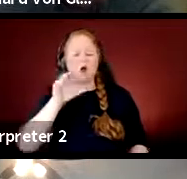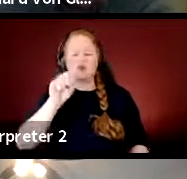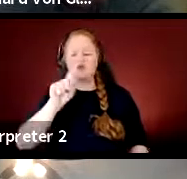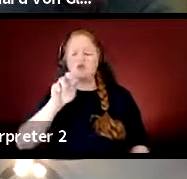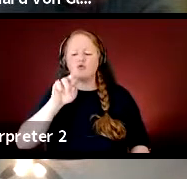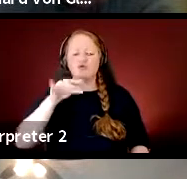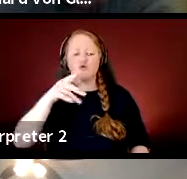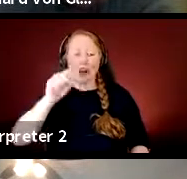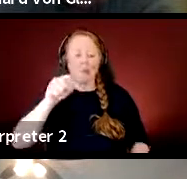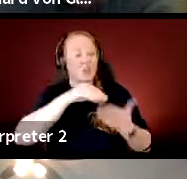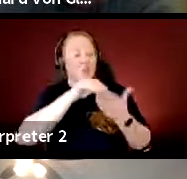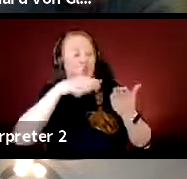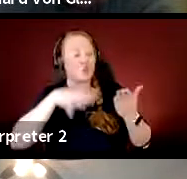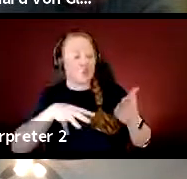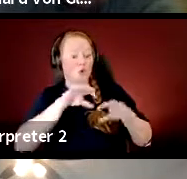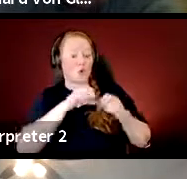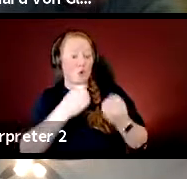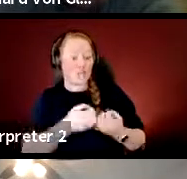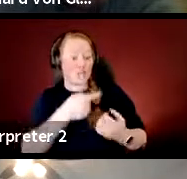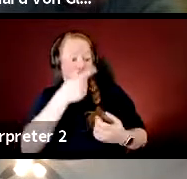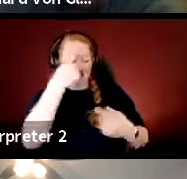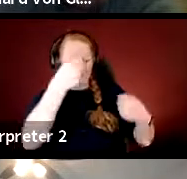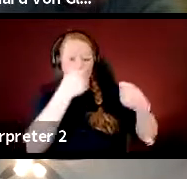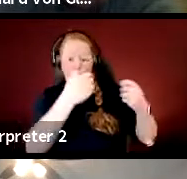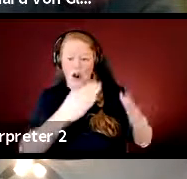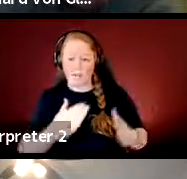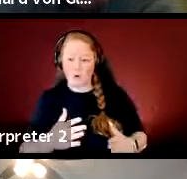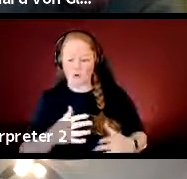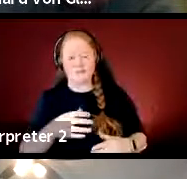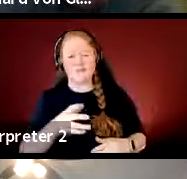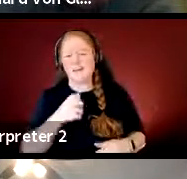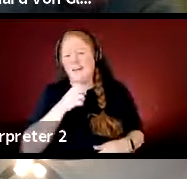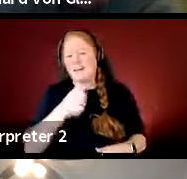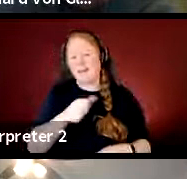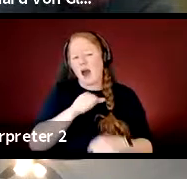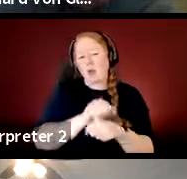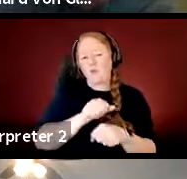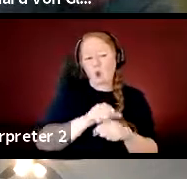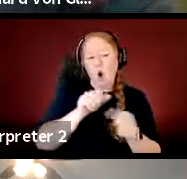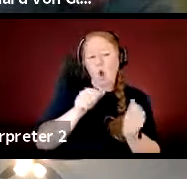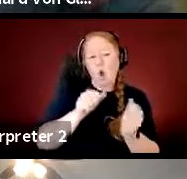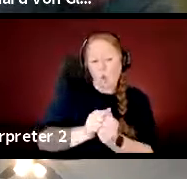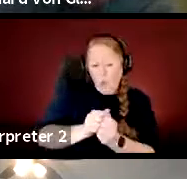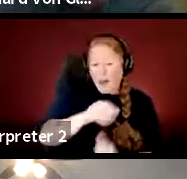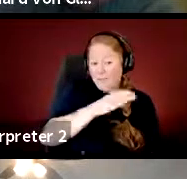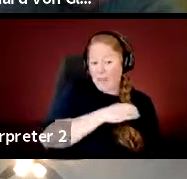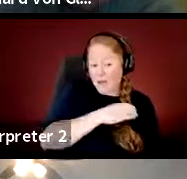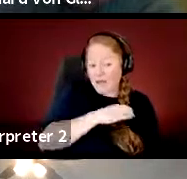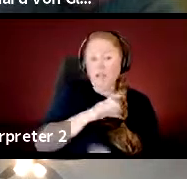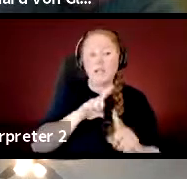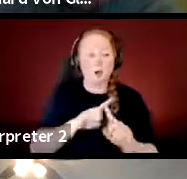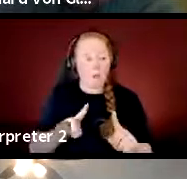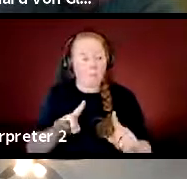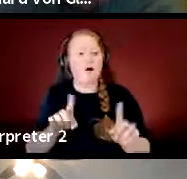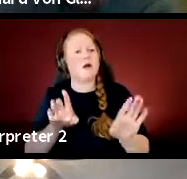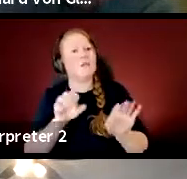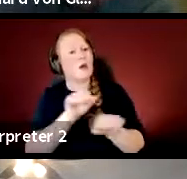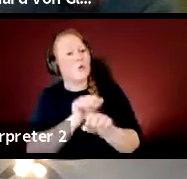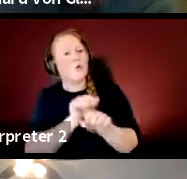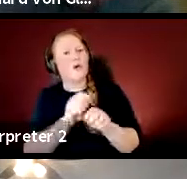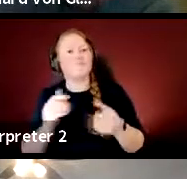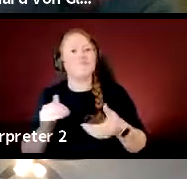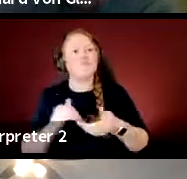organization of drivers that kind of don't work with the police, but they work kind of adjunct to the police. So if a